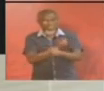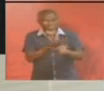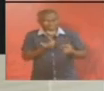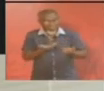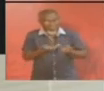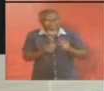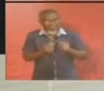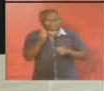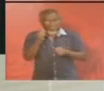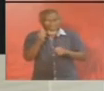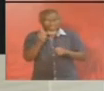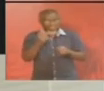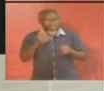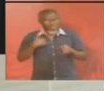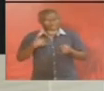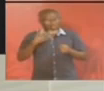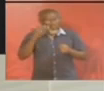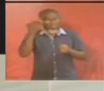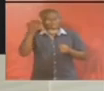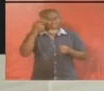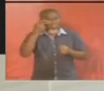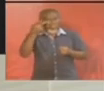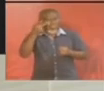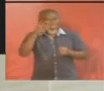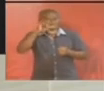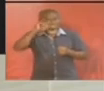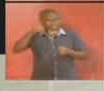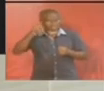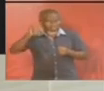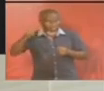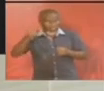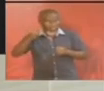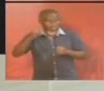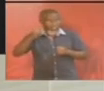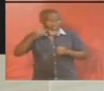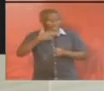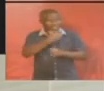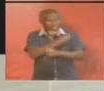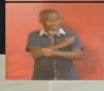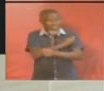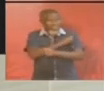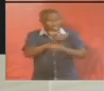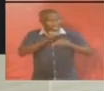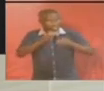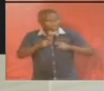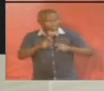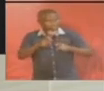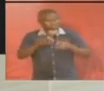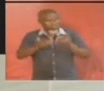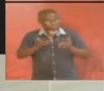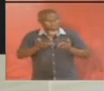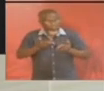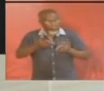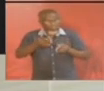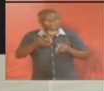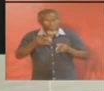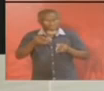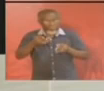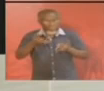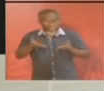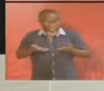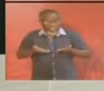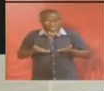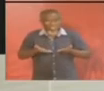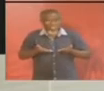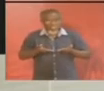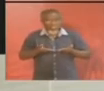the Johnson & Johnson case being among the latest now. Are you confident that in Trinidad and Tobago we will be able to meet